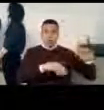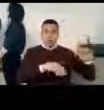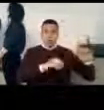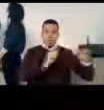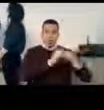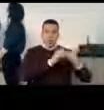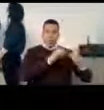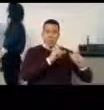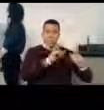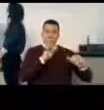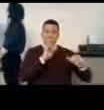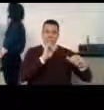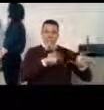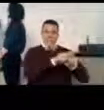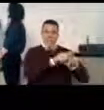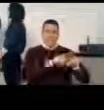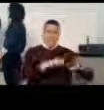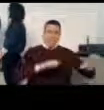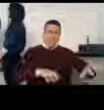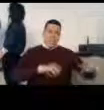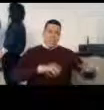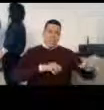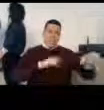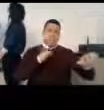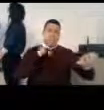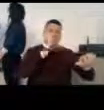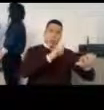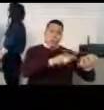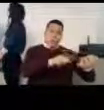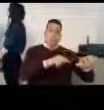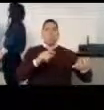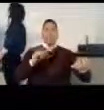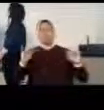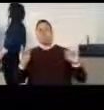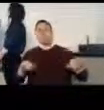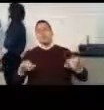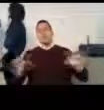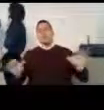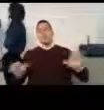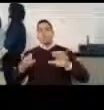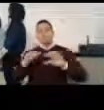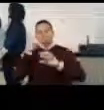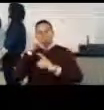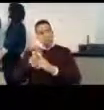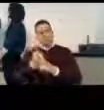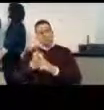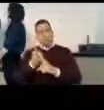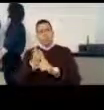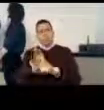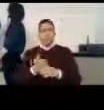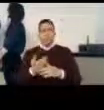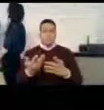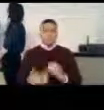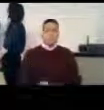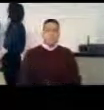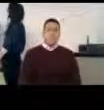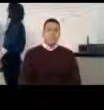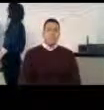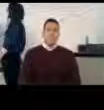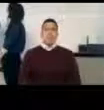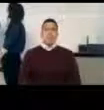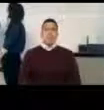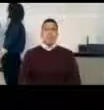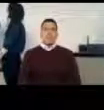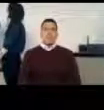the same effort that you put in making sure your child is healthy and has the best resources possible. You have to put that